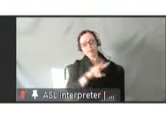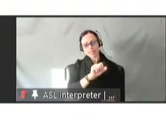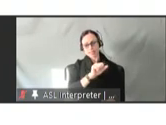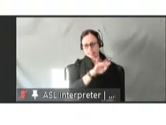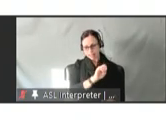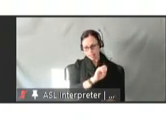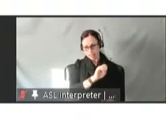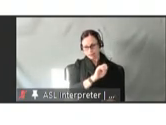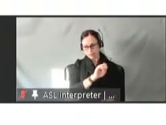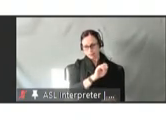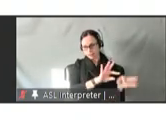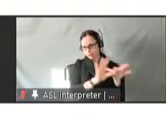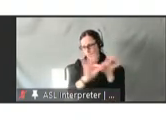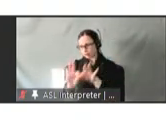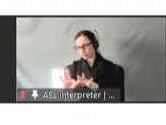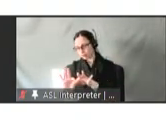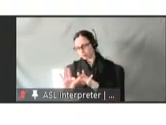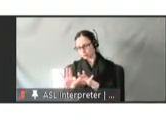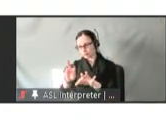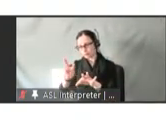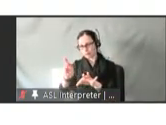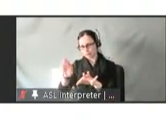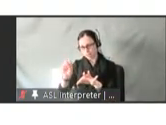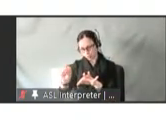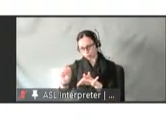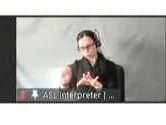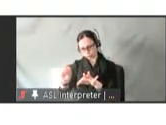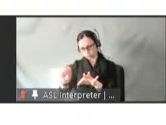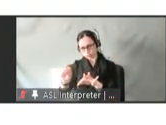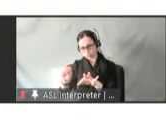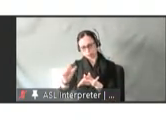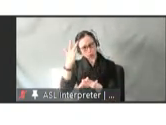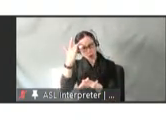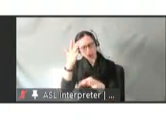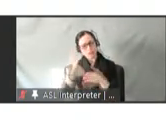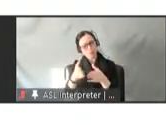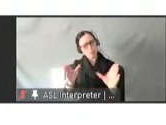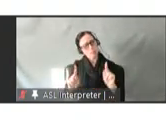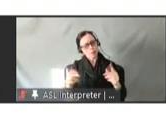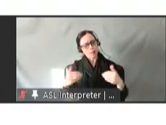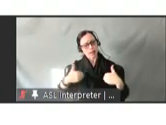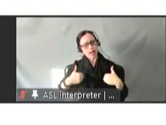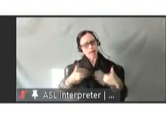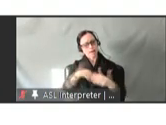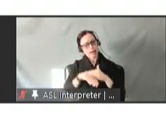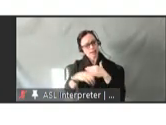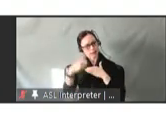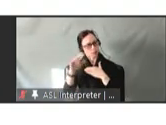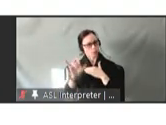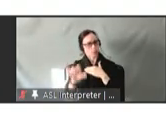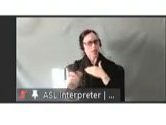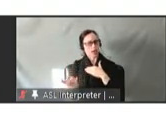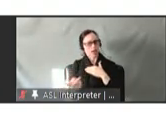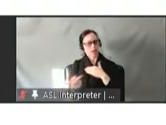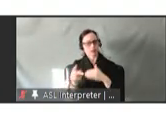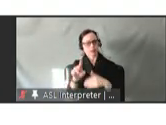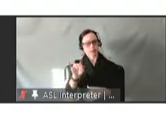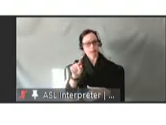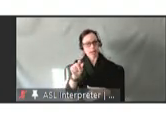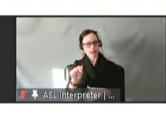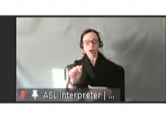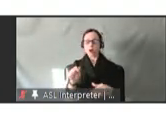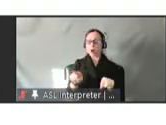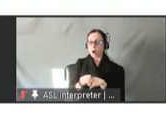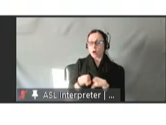to COVID-19 vaccines into VAERS data so the public has access to this data. I would also like to